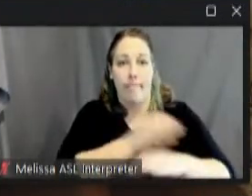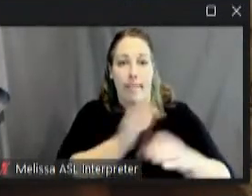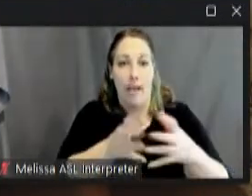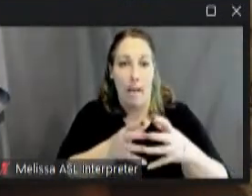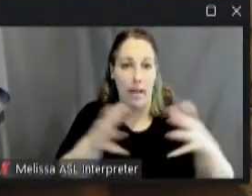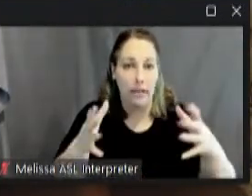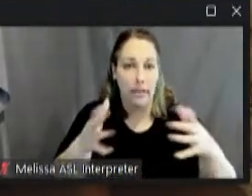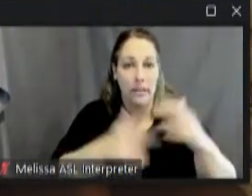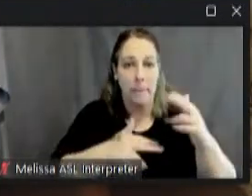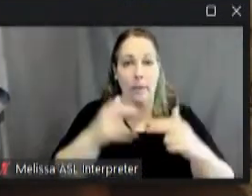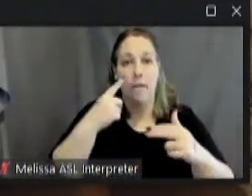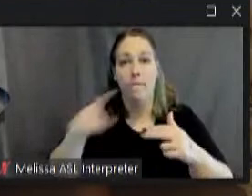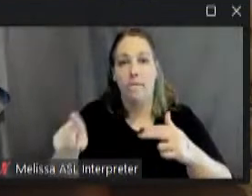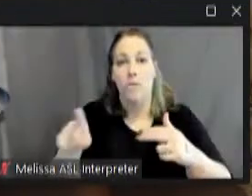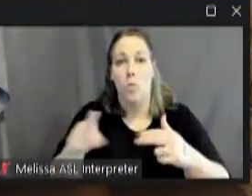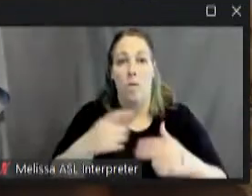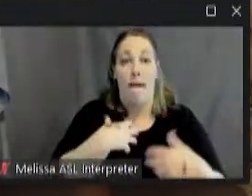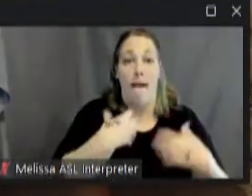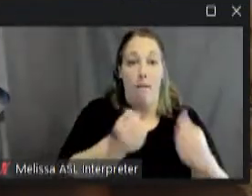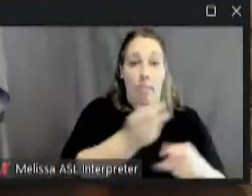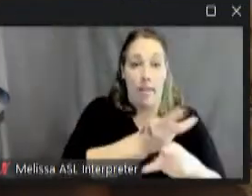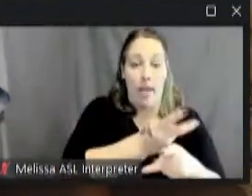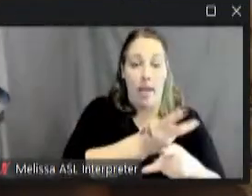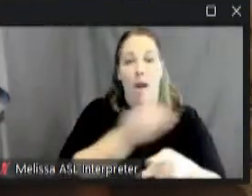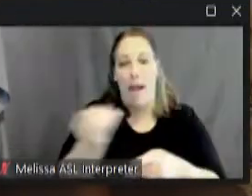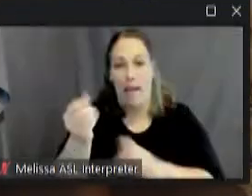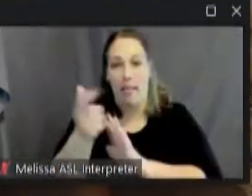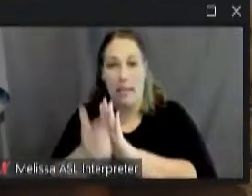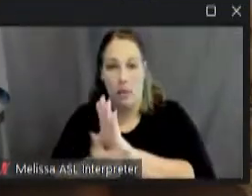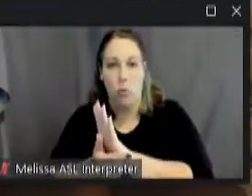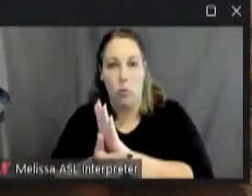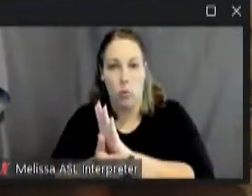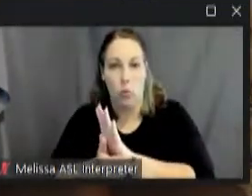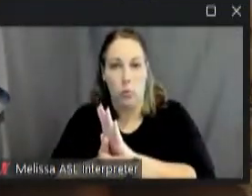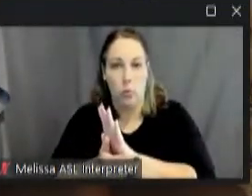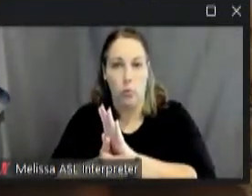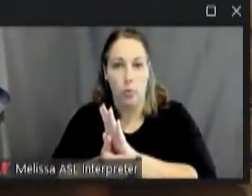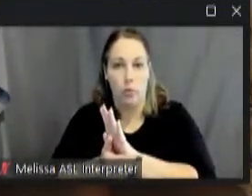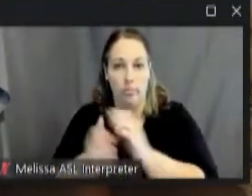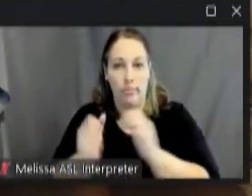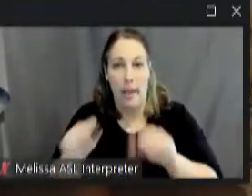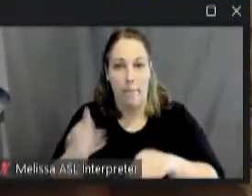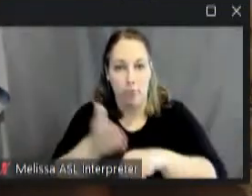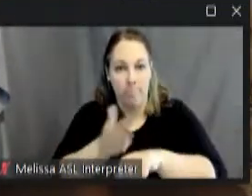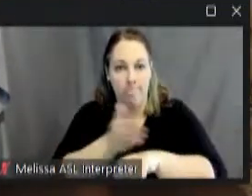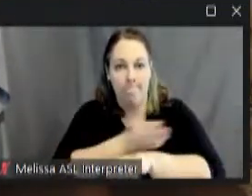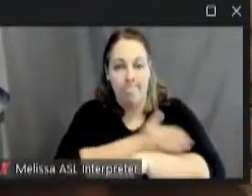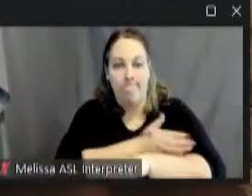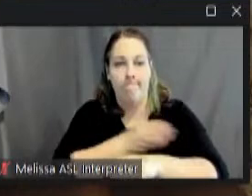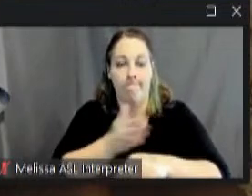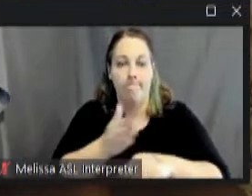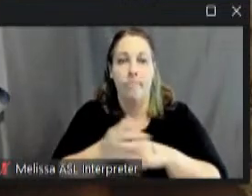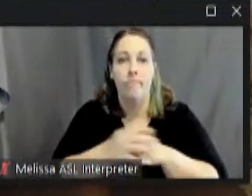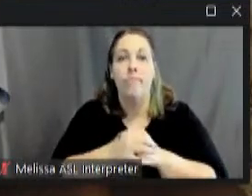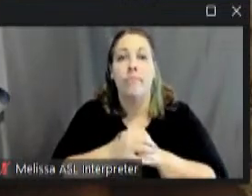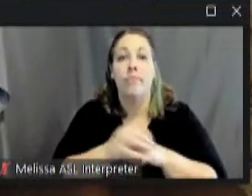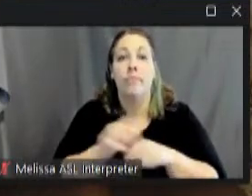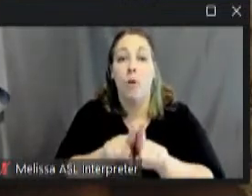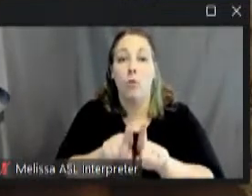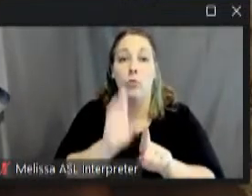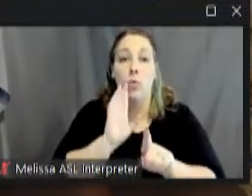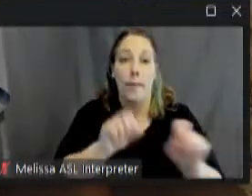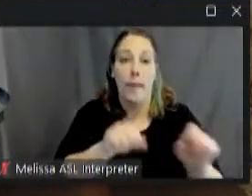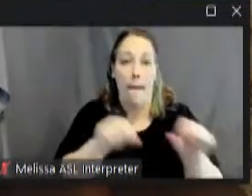justice sector. This initiative would also enable the state to adopt